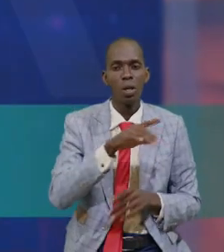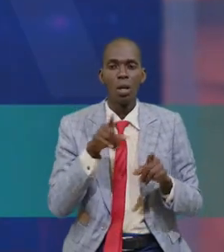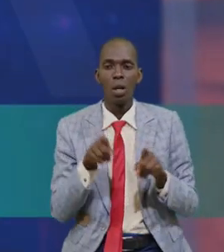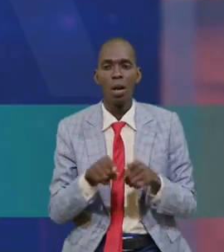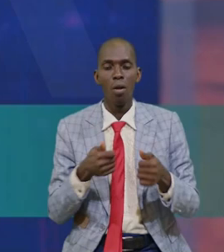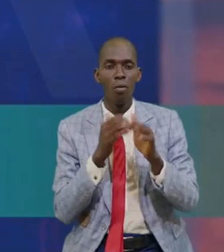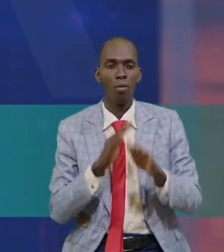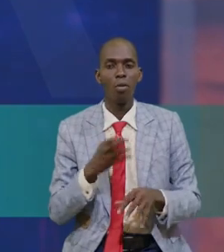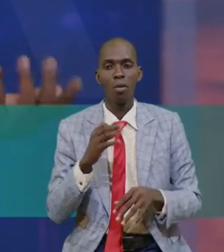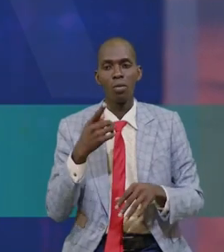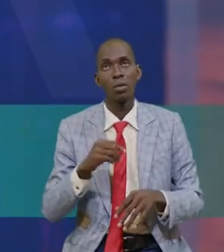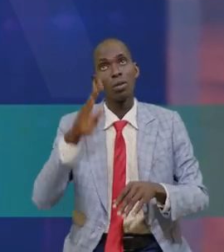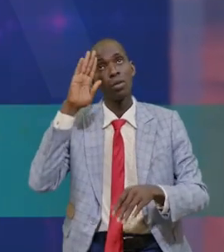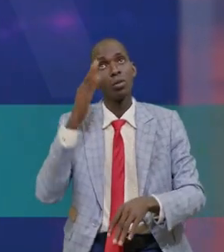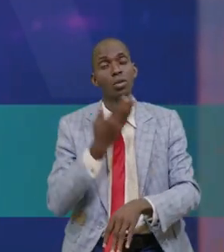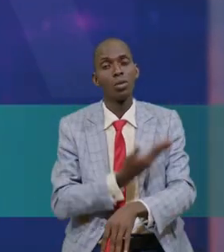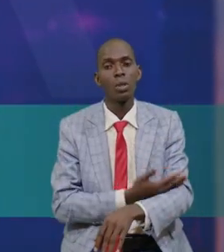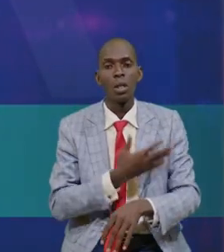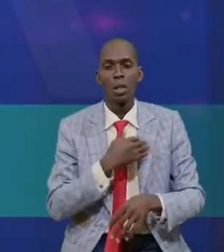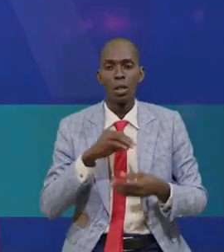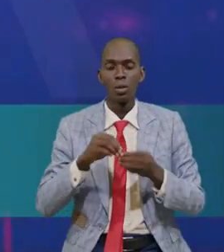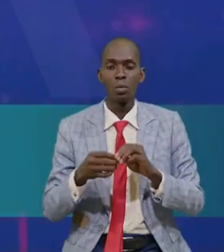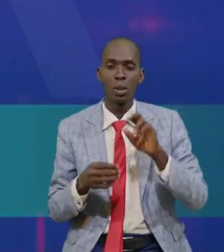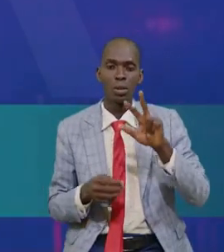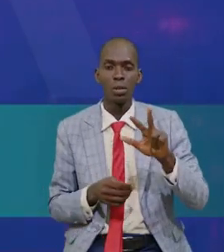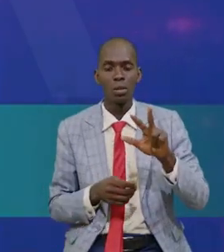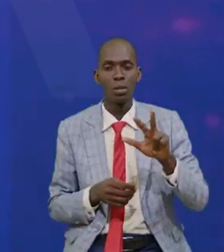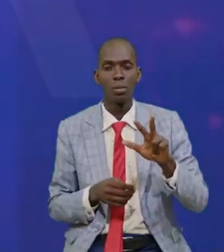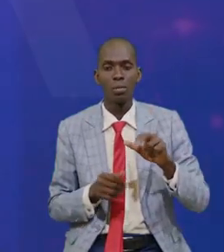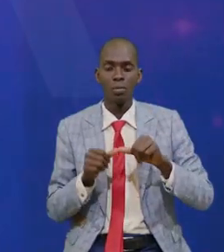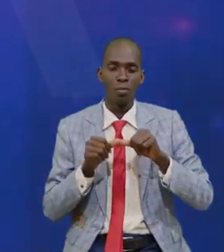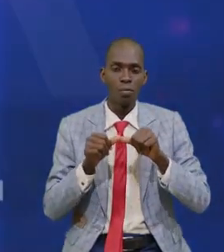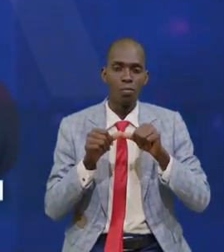followers of the Son. And number three is perseveringly